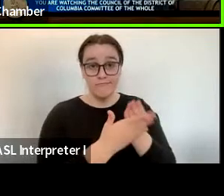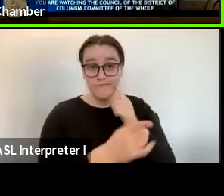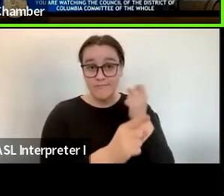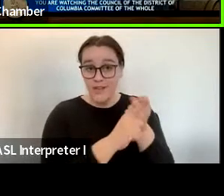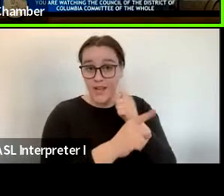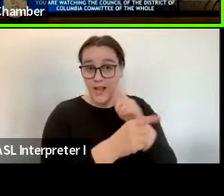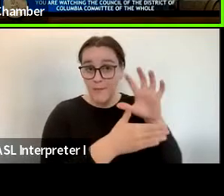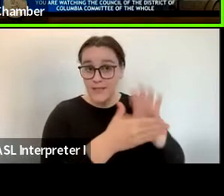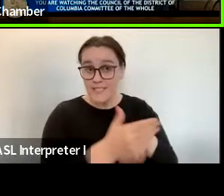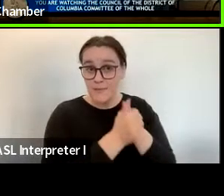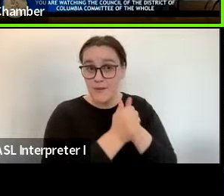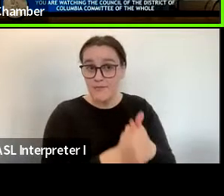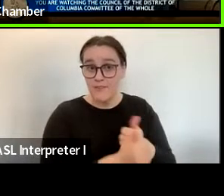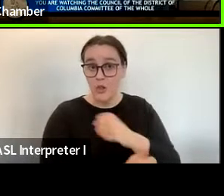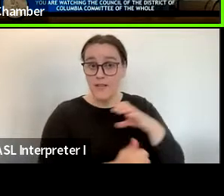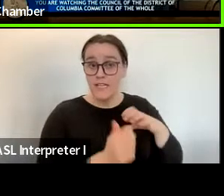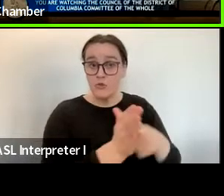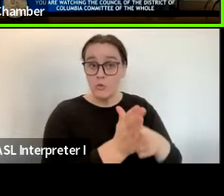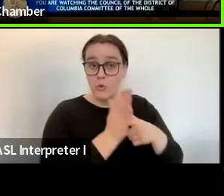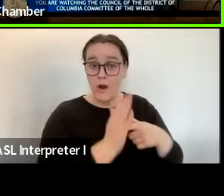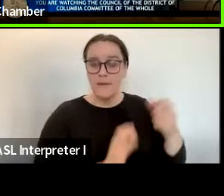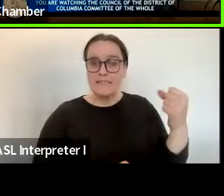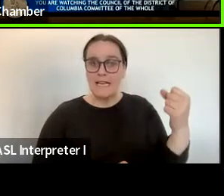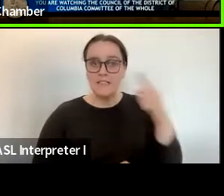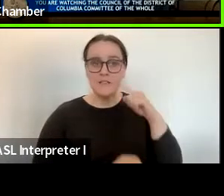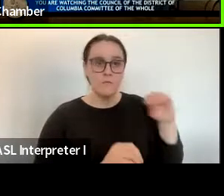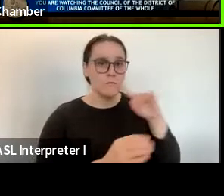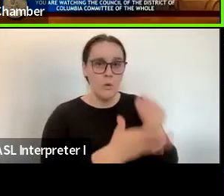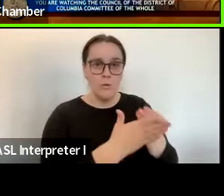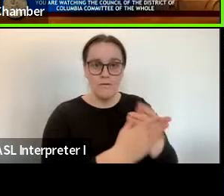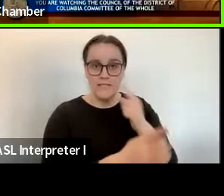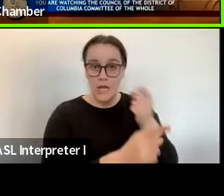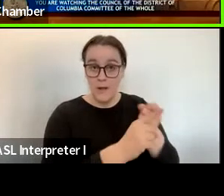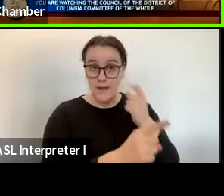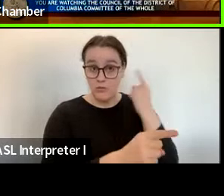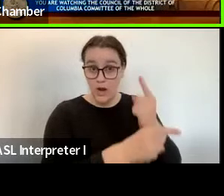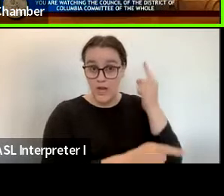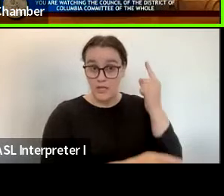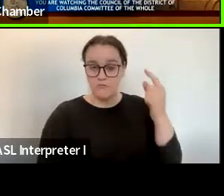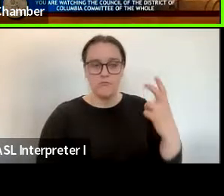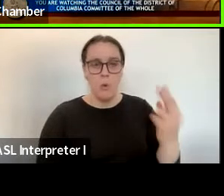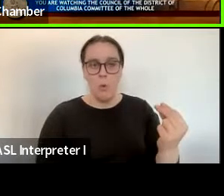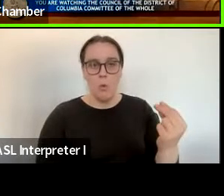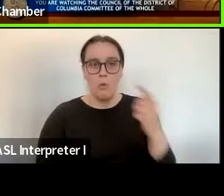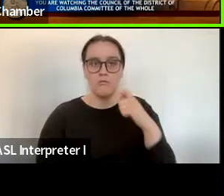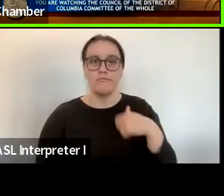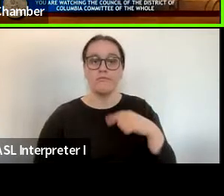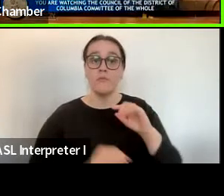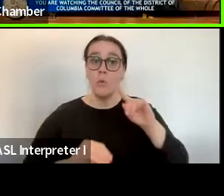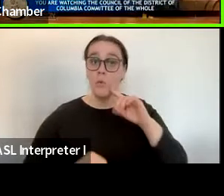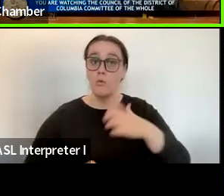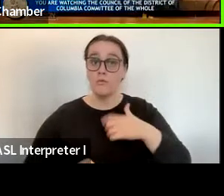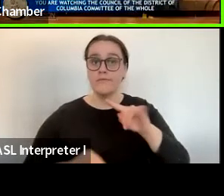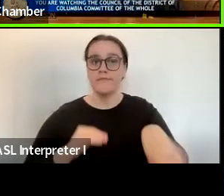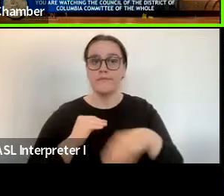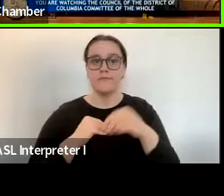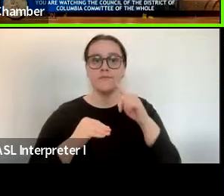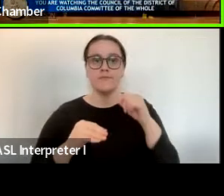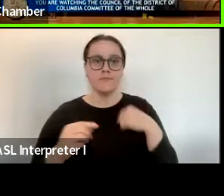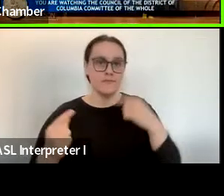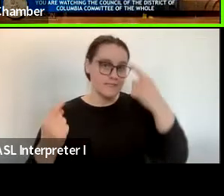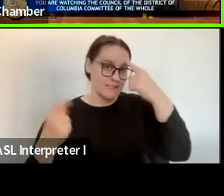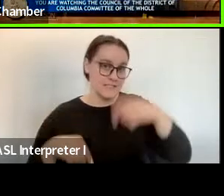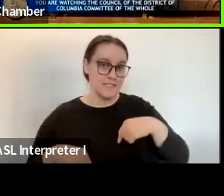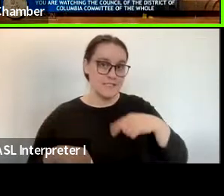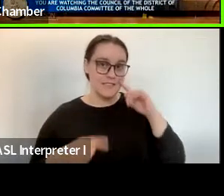with council requirements? Yes, it does. And it has no fiscal impact, correct? Correct. Without objection, this measure will be placed on the consent agenda for